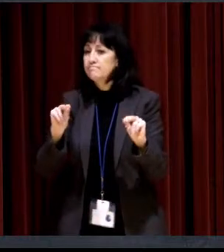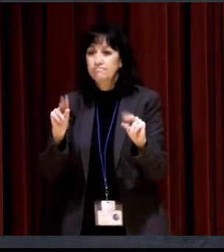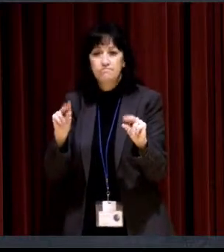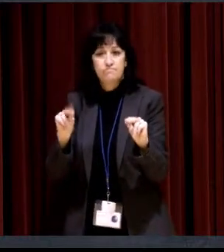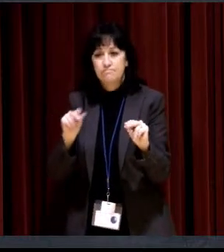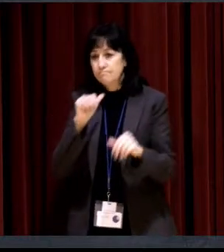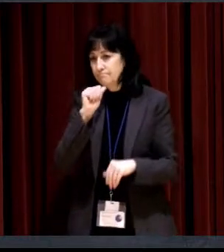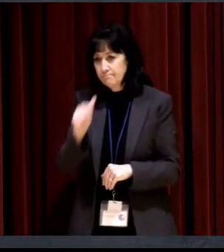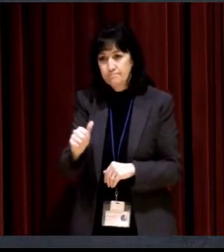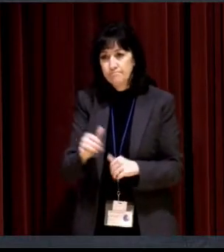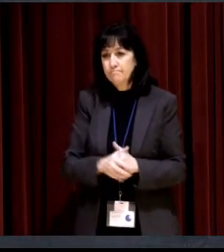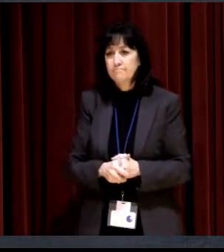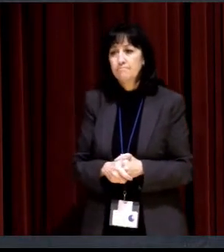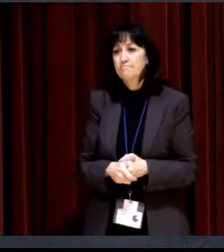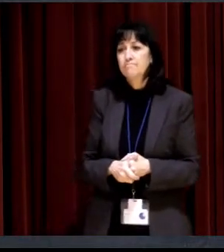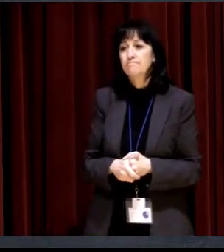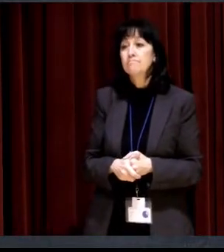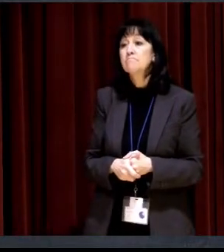So